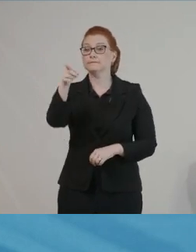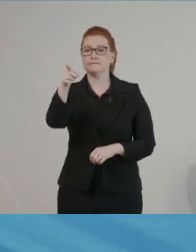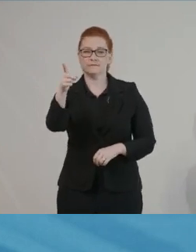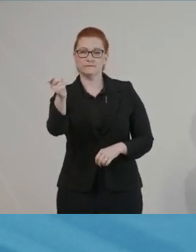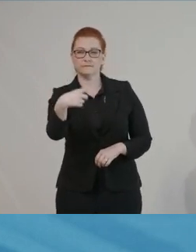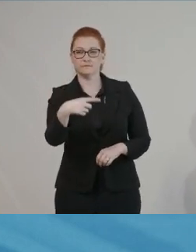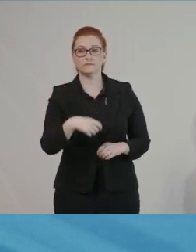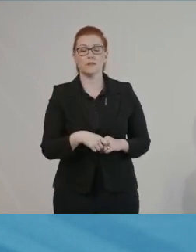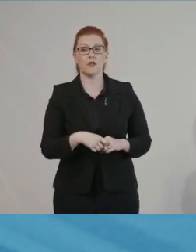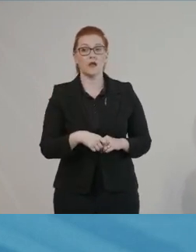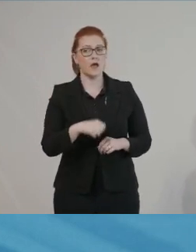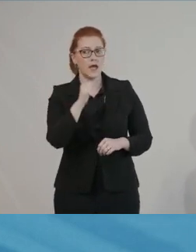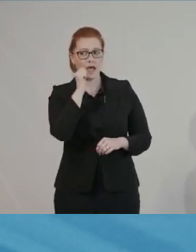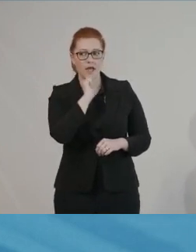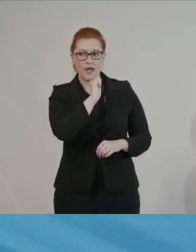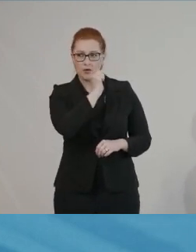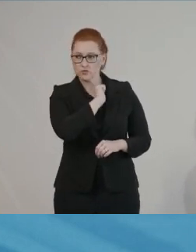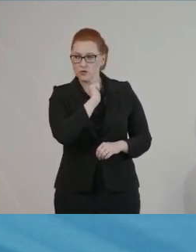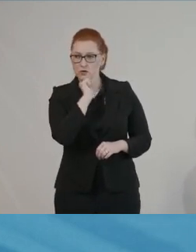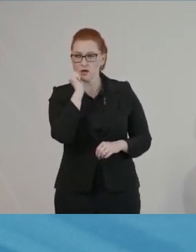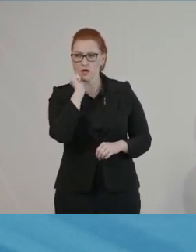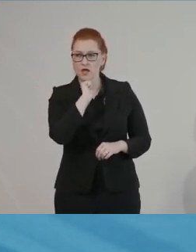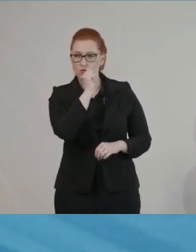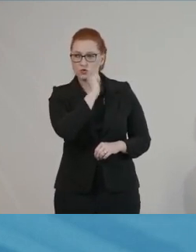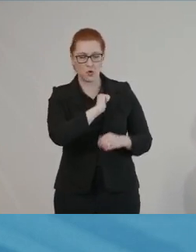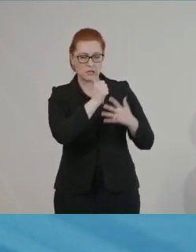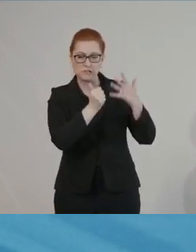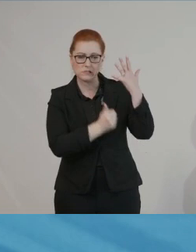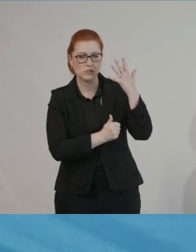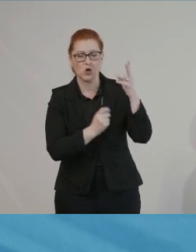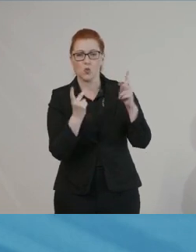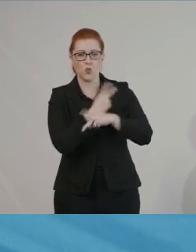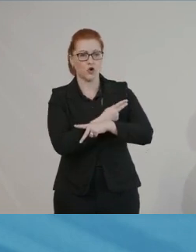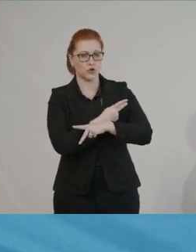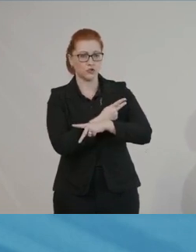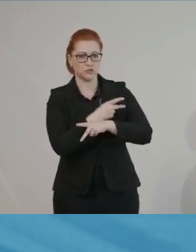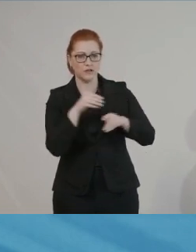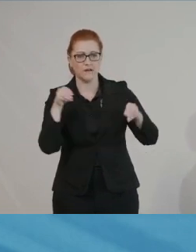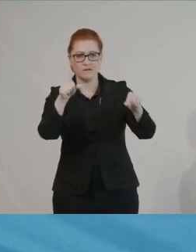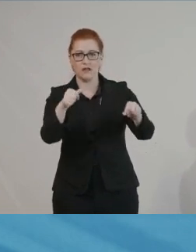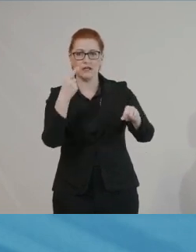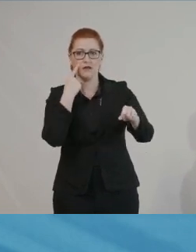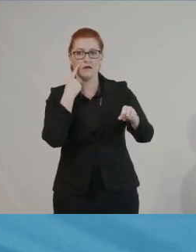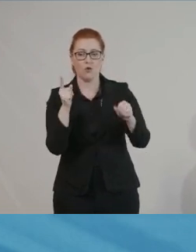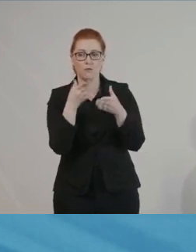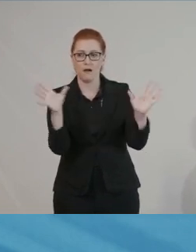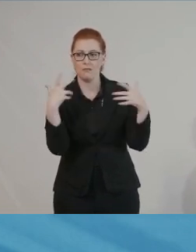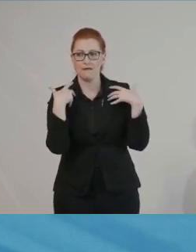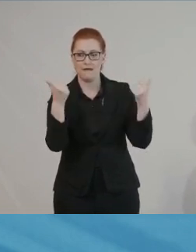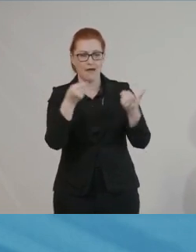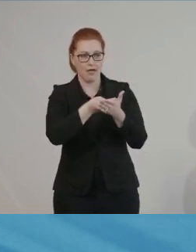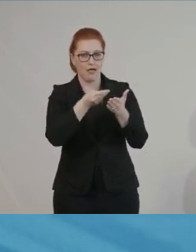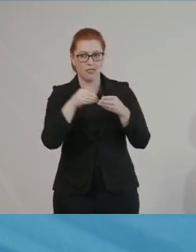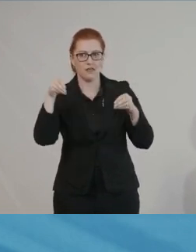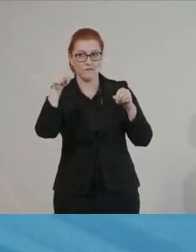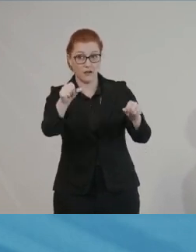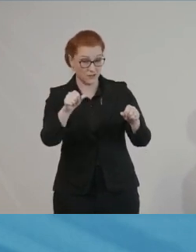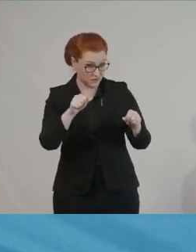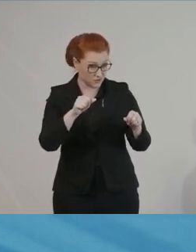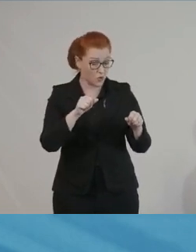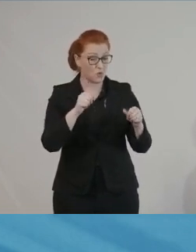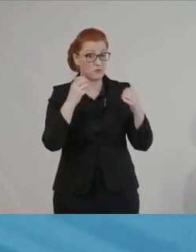So now that you want to return stronger, do you think moving forward you will be giving more support or money to the Arizona